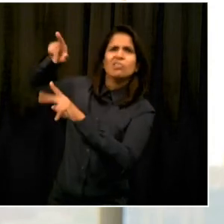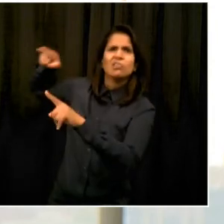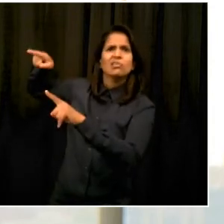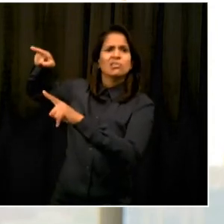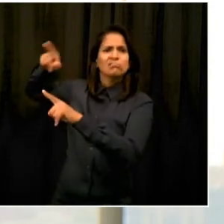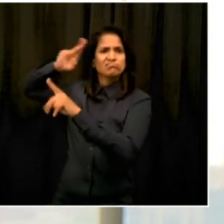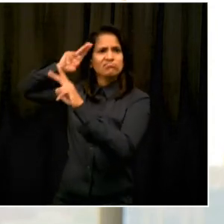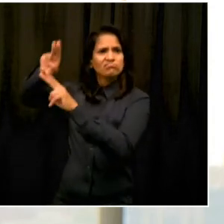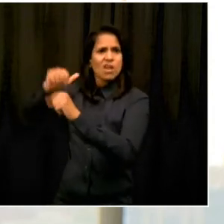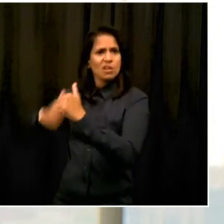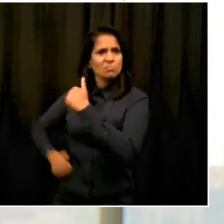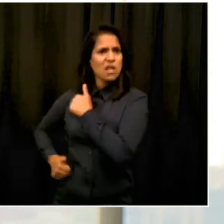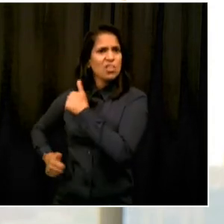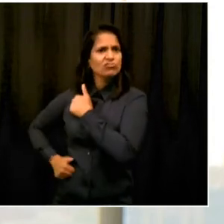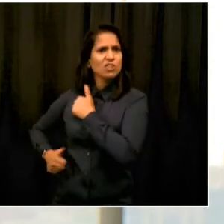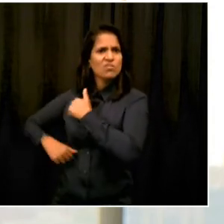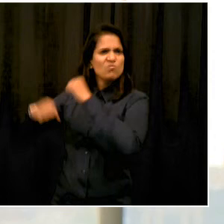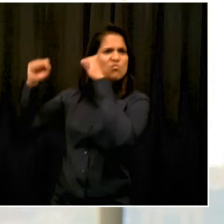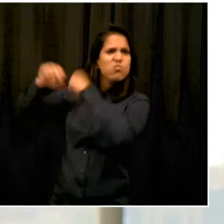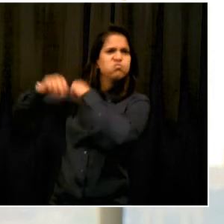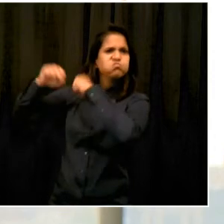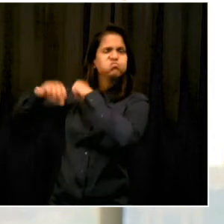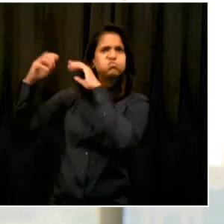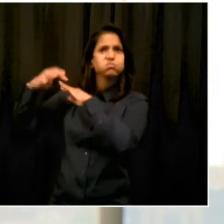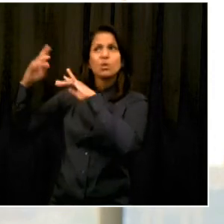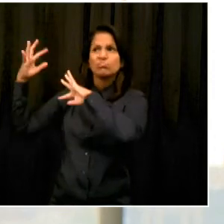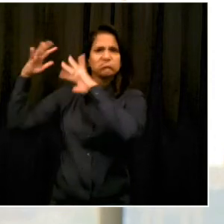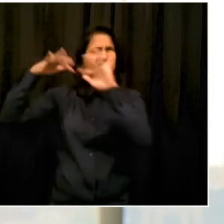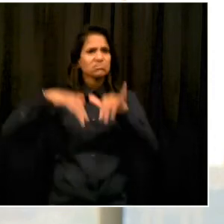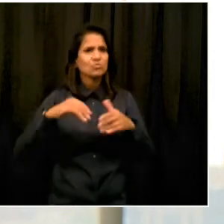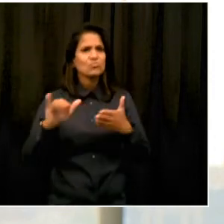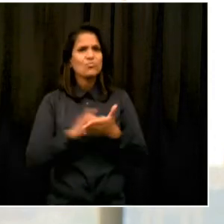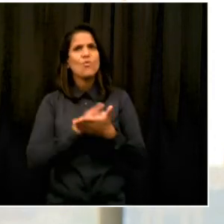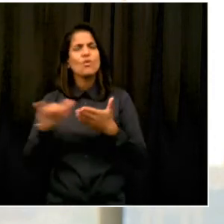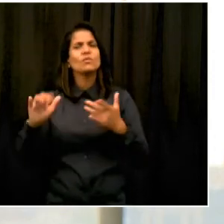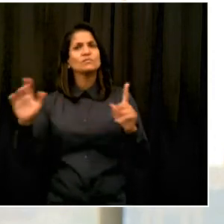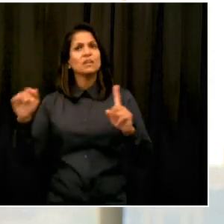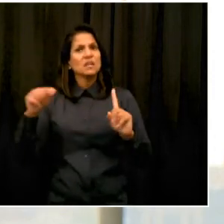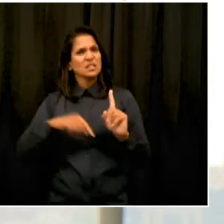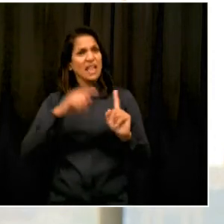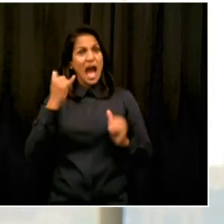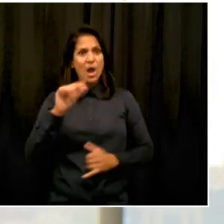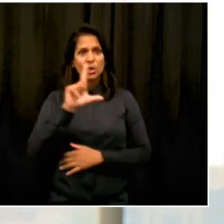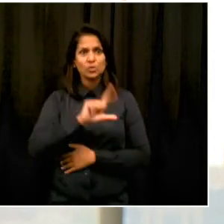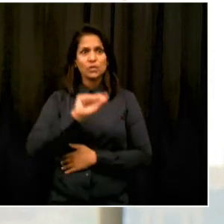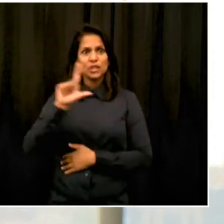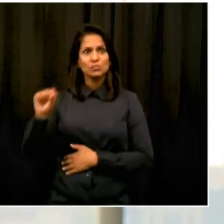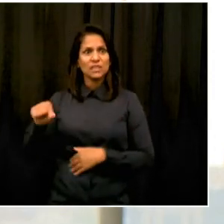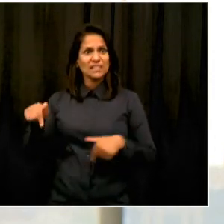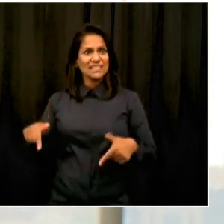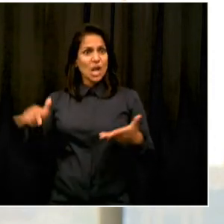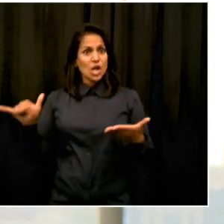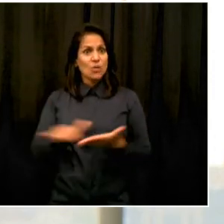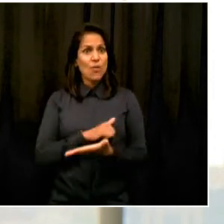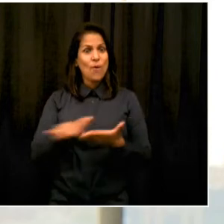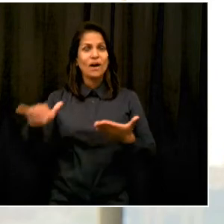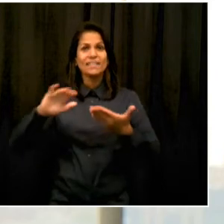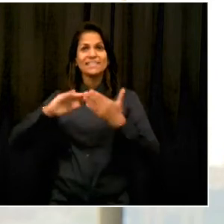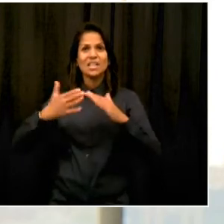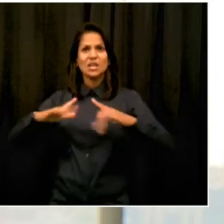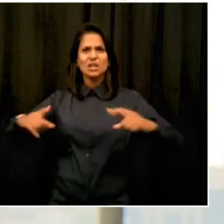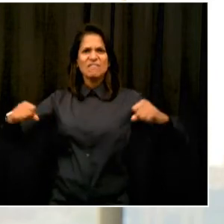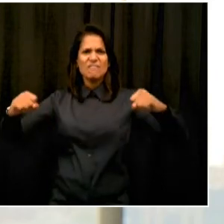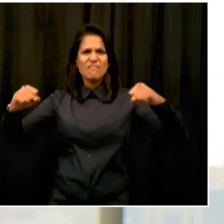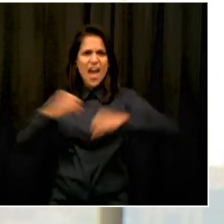because we are in that type of fight, a fight for the ages. And I am convinced